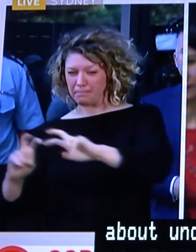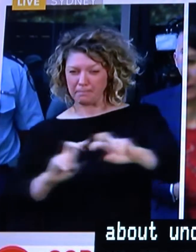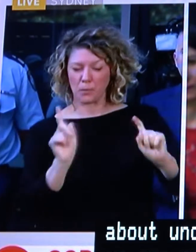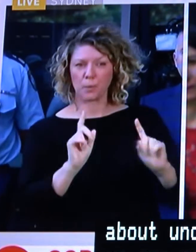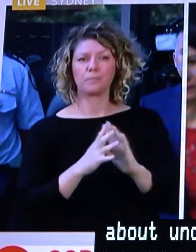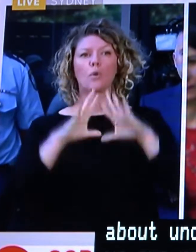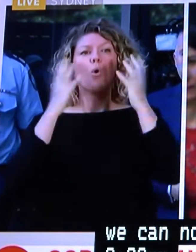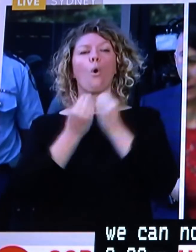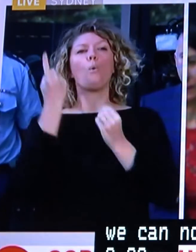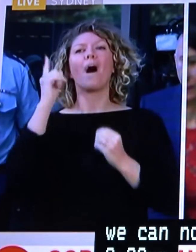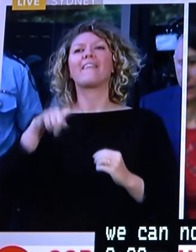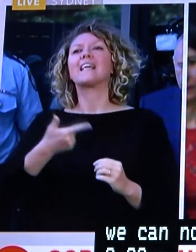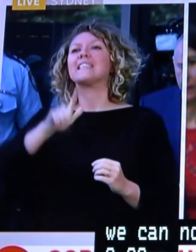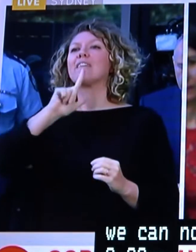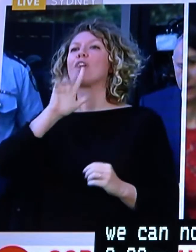we've got